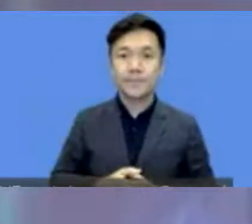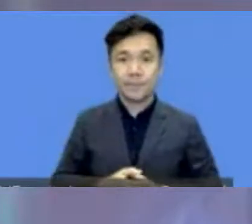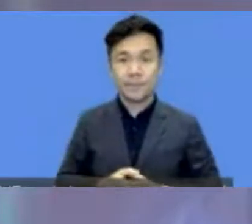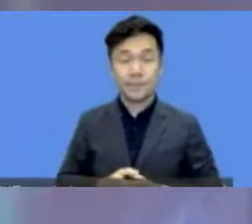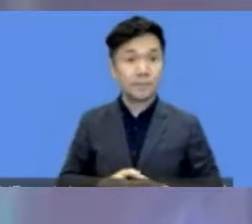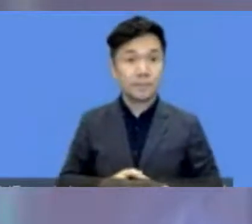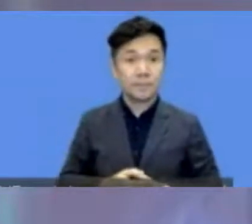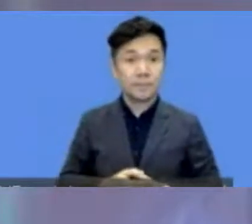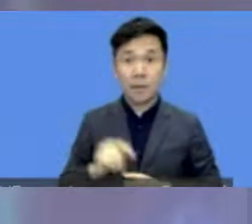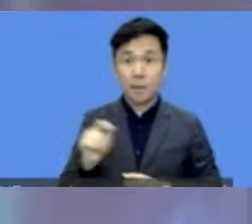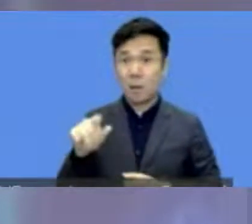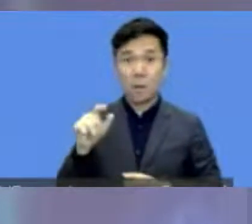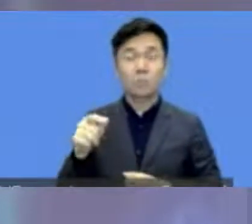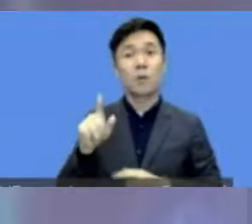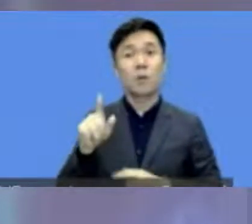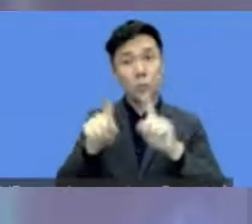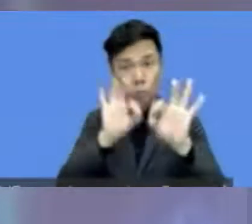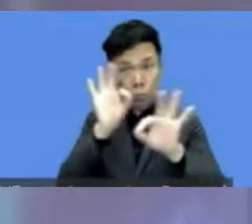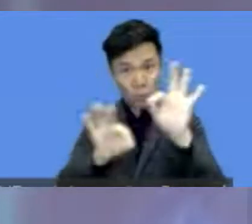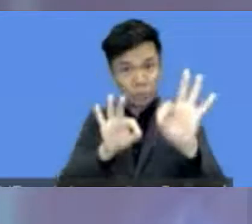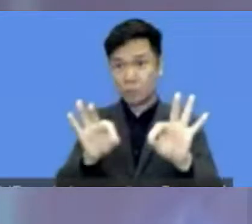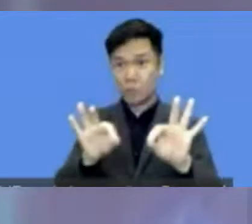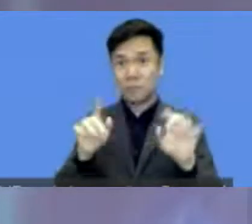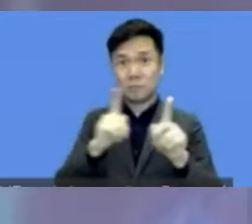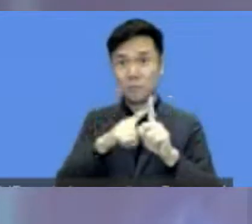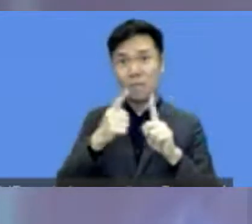not long comments?